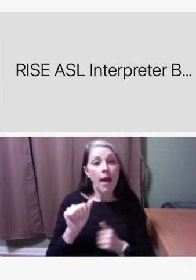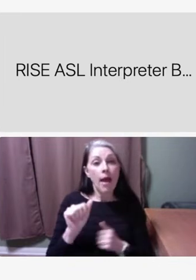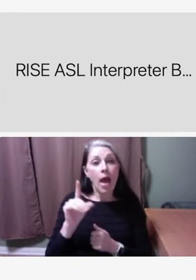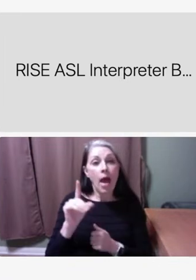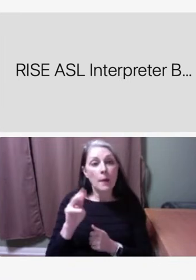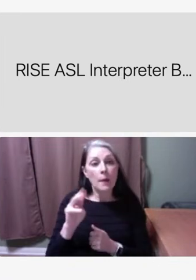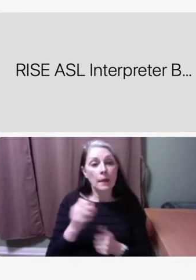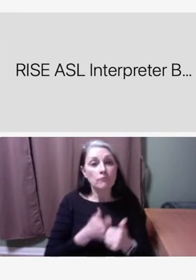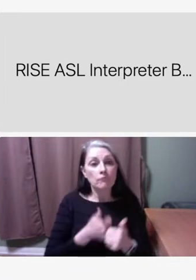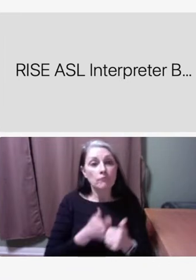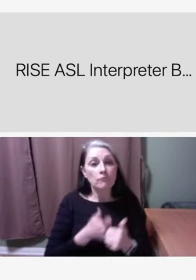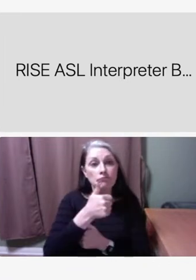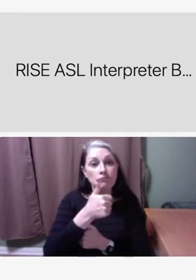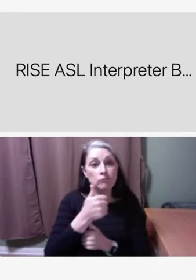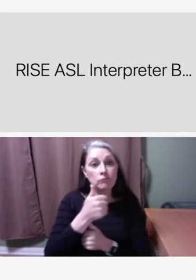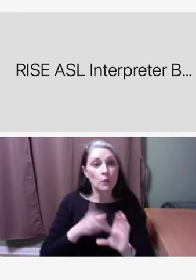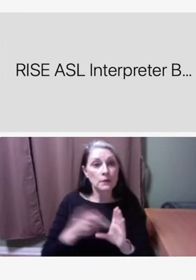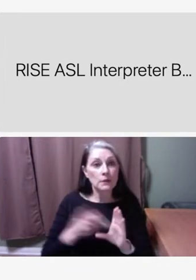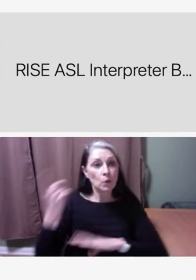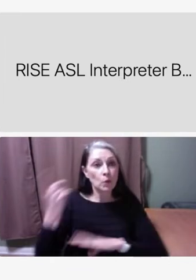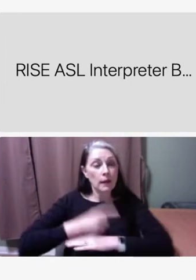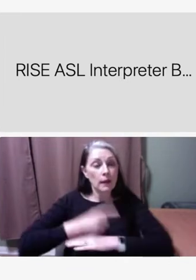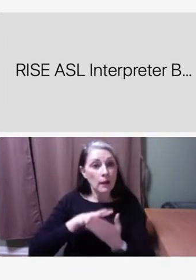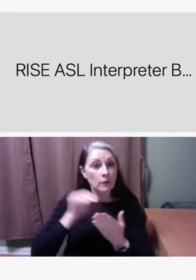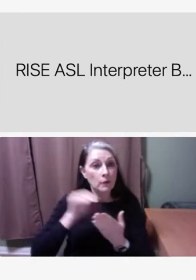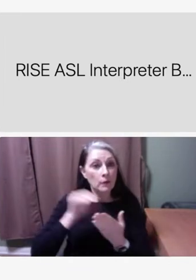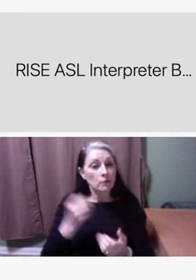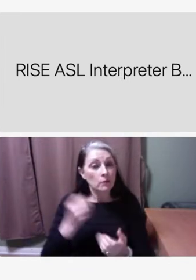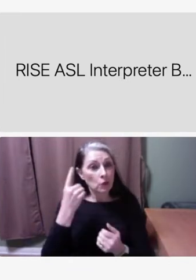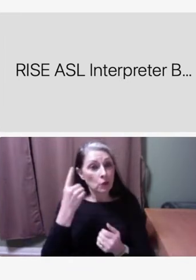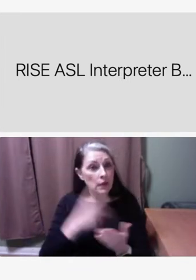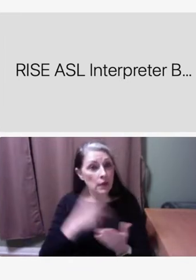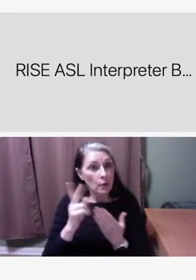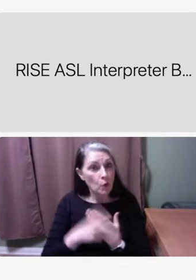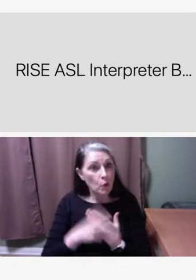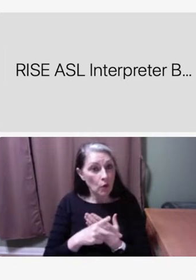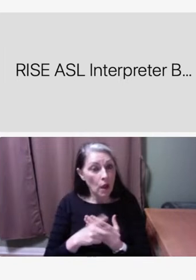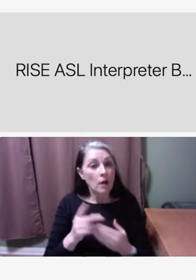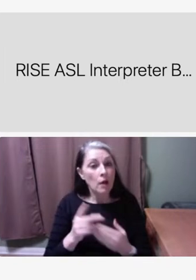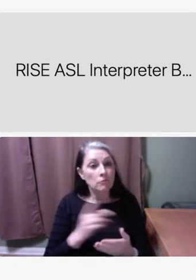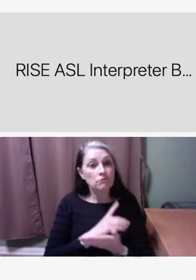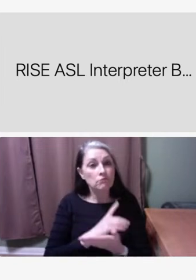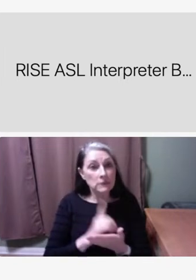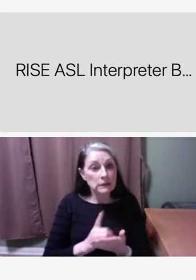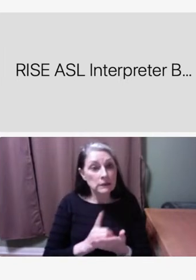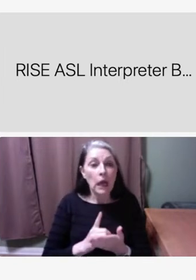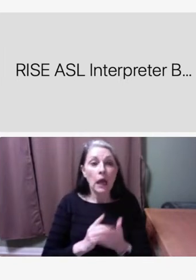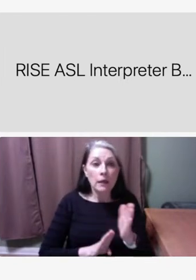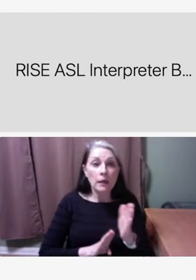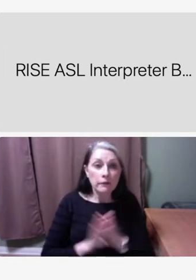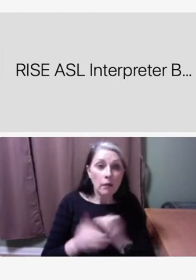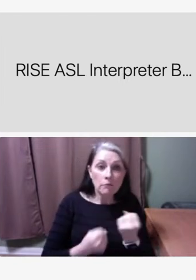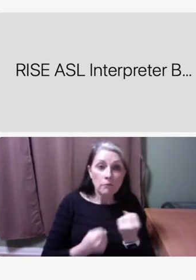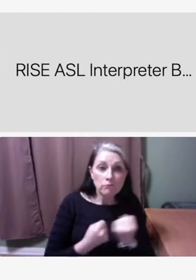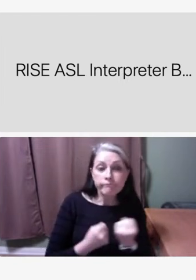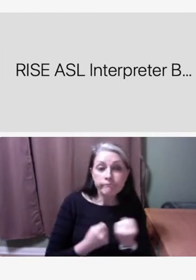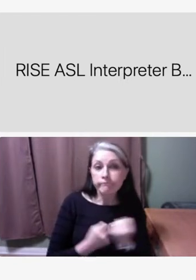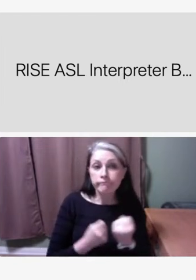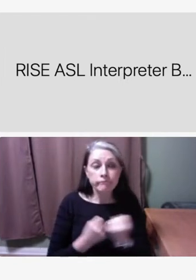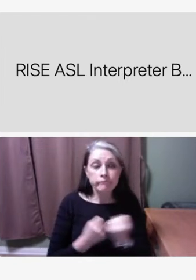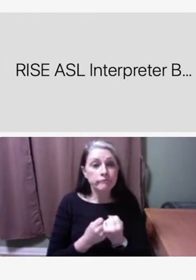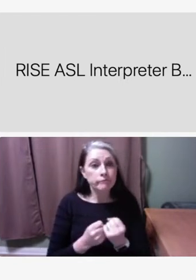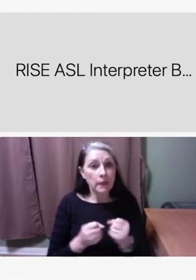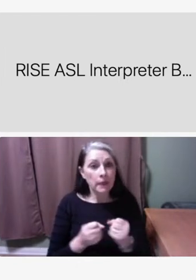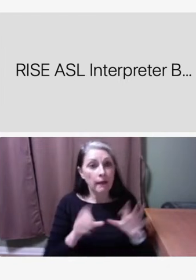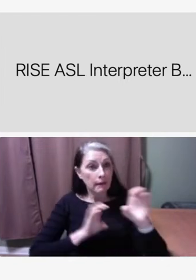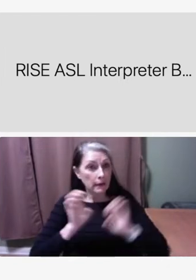to understand program design, as well as their roles as program developers, advocates, and evaluators.